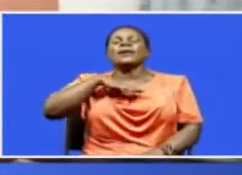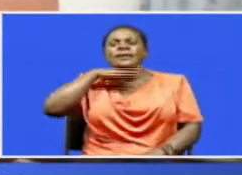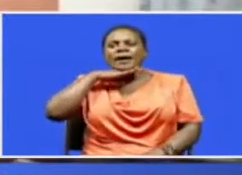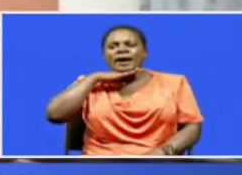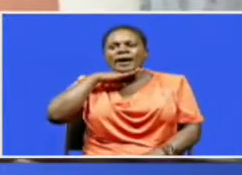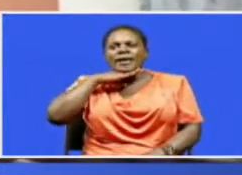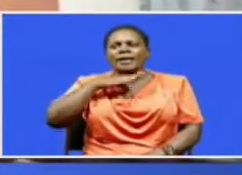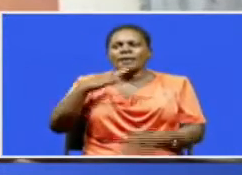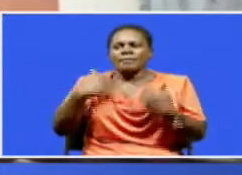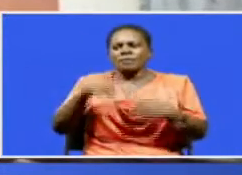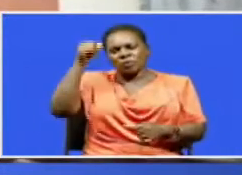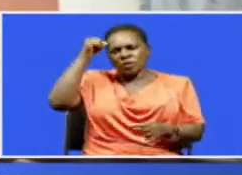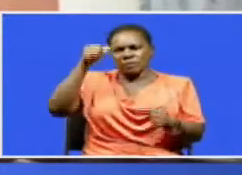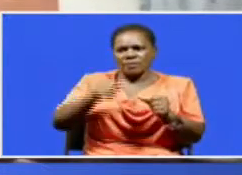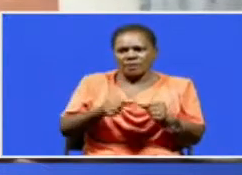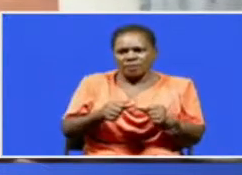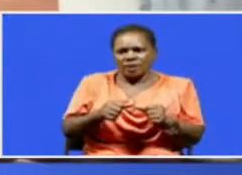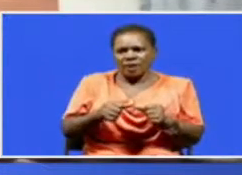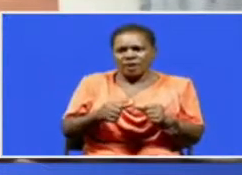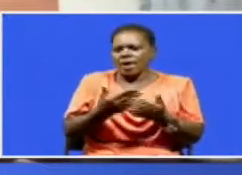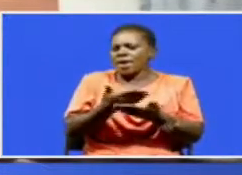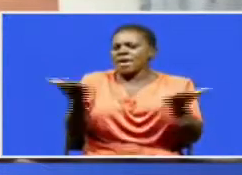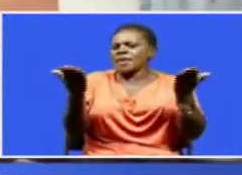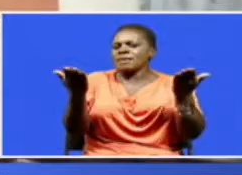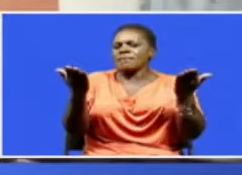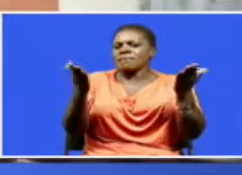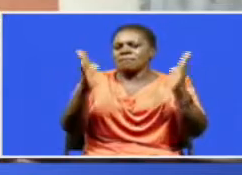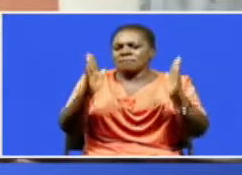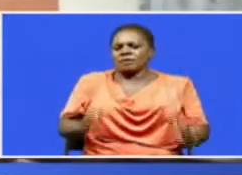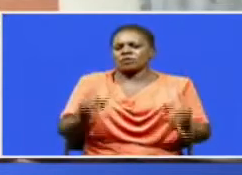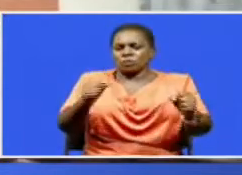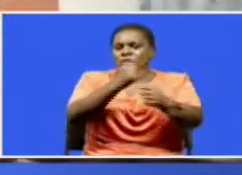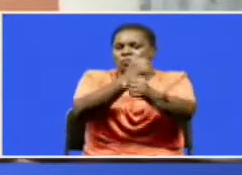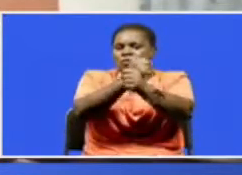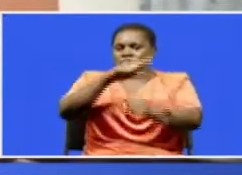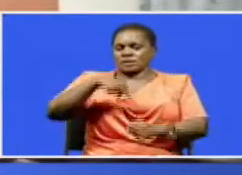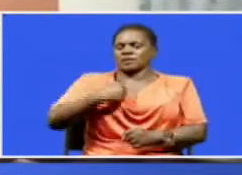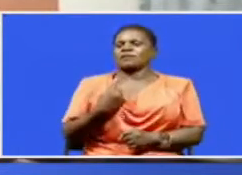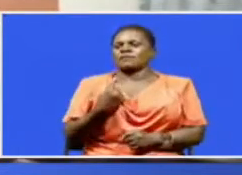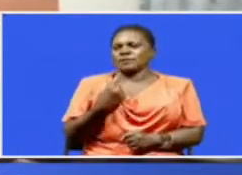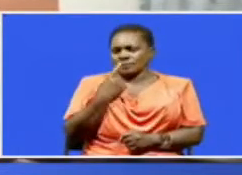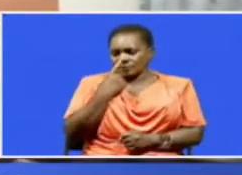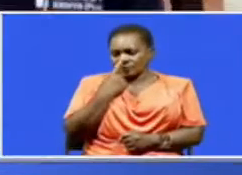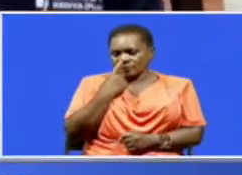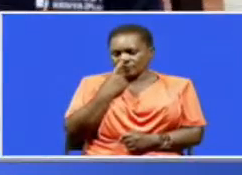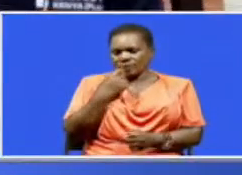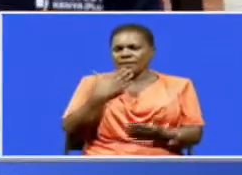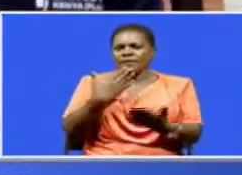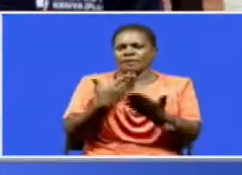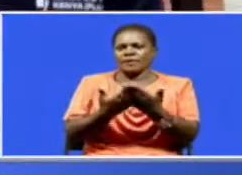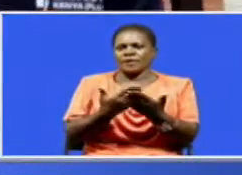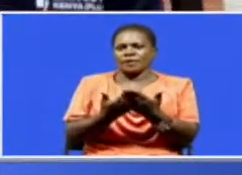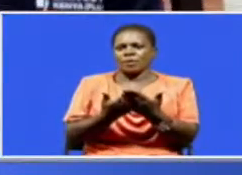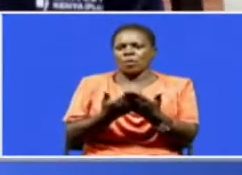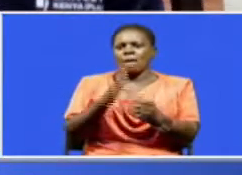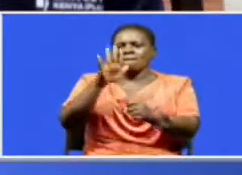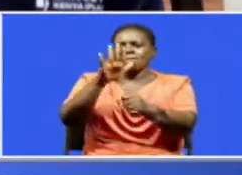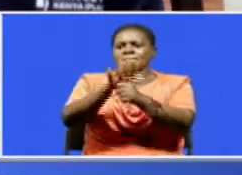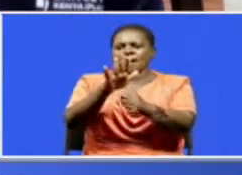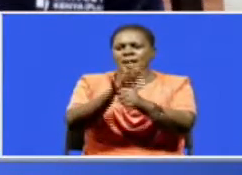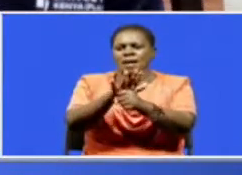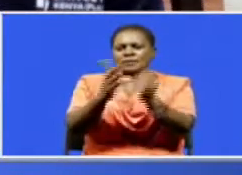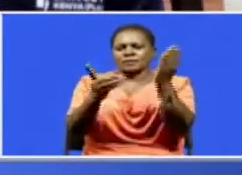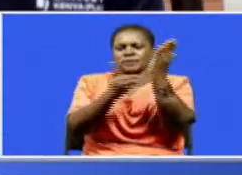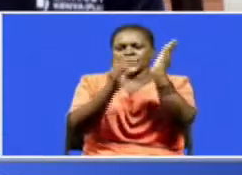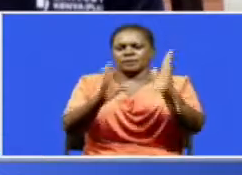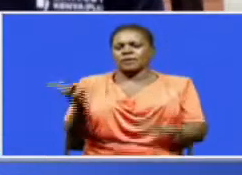I think everybody needs to remember that it can be any of us. We need to protect ourselves. Mm. Okay, thank you very much, Dr. Ahmed Kalebi, for